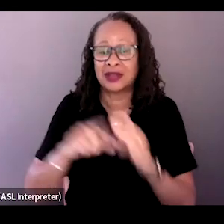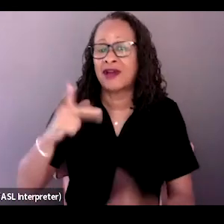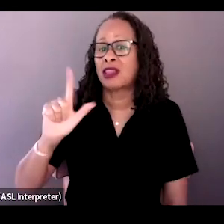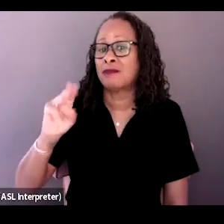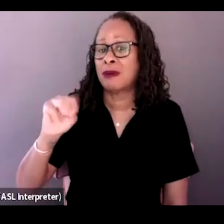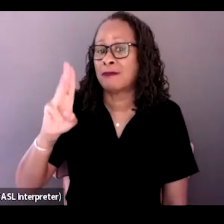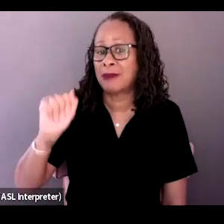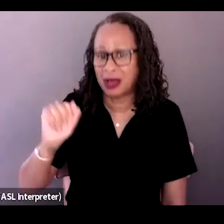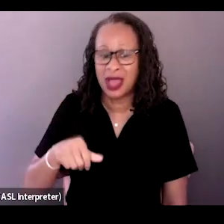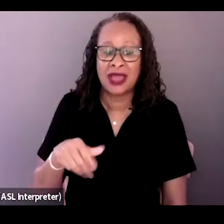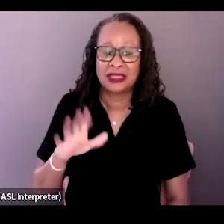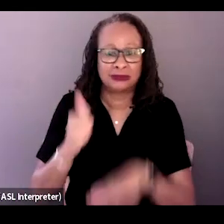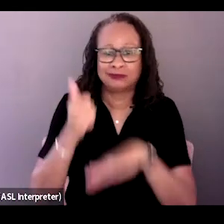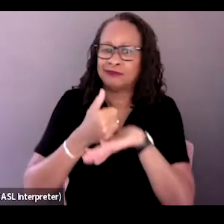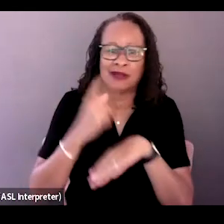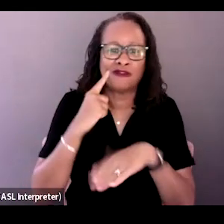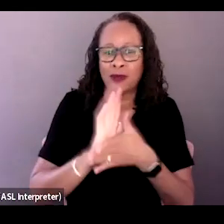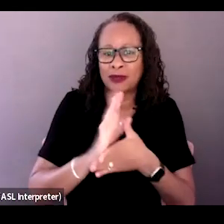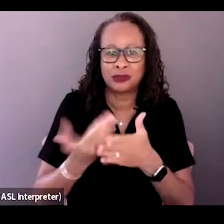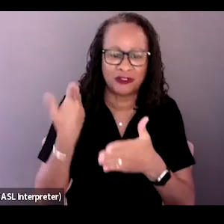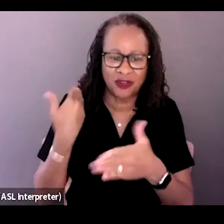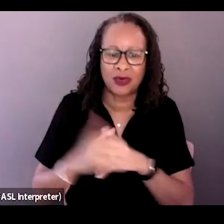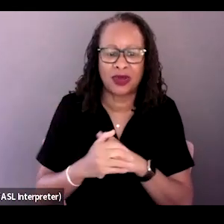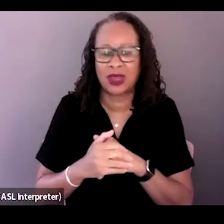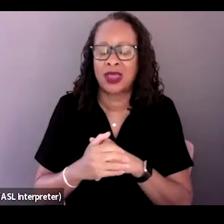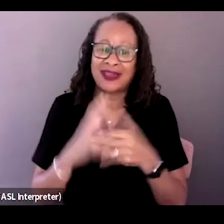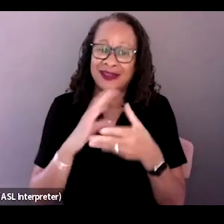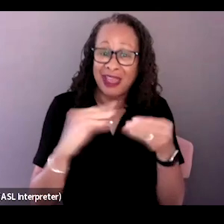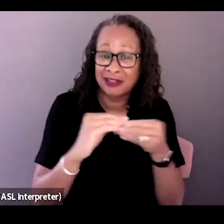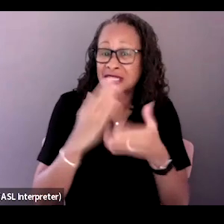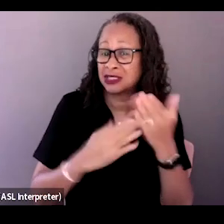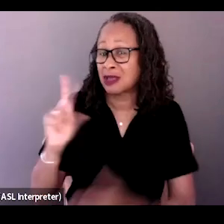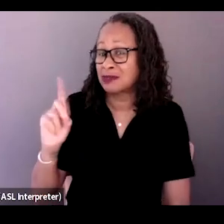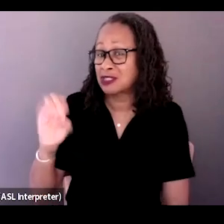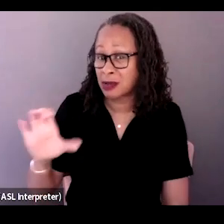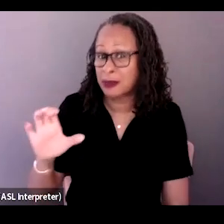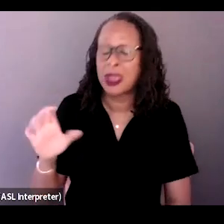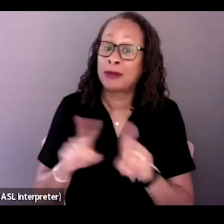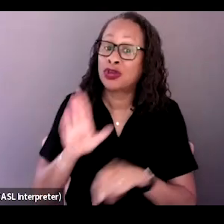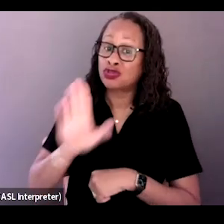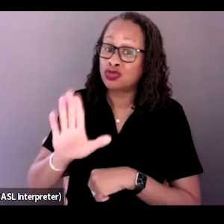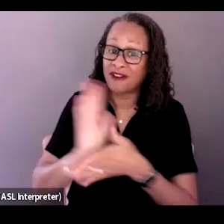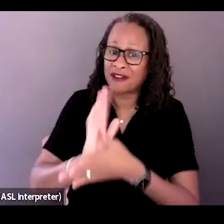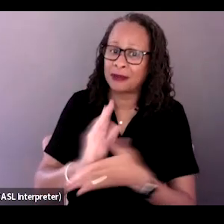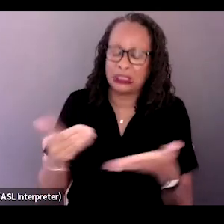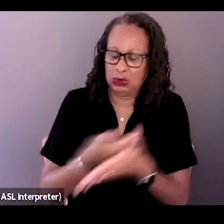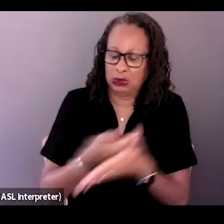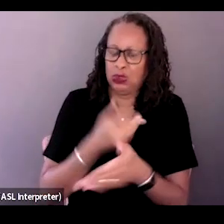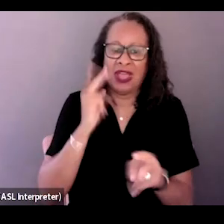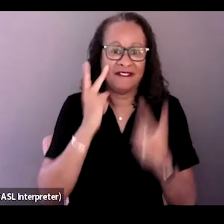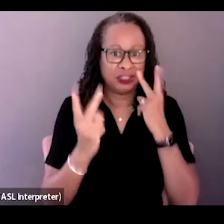fodder for cinema before, a narrative cinema, as well as some documentaries. But your film is fresh,